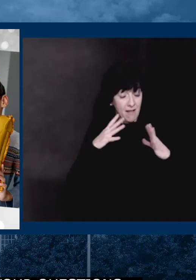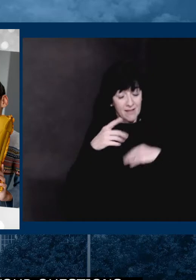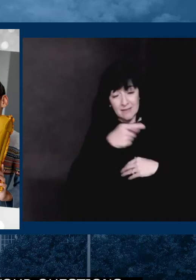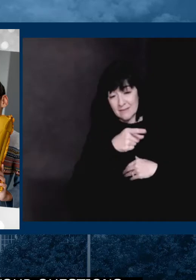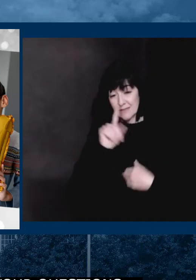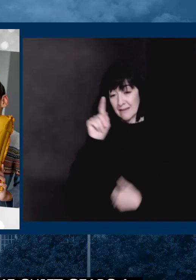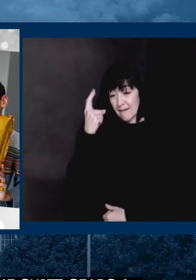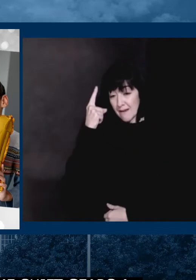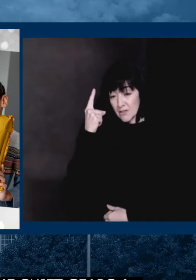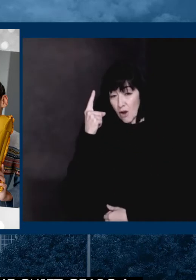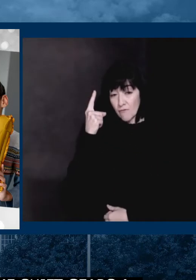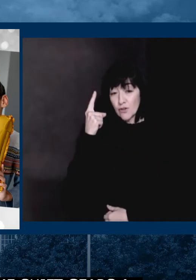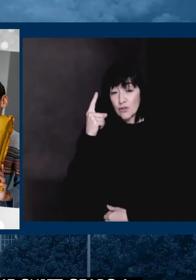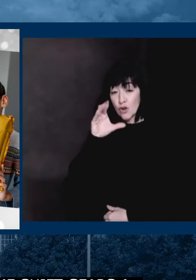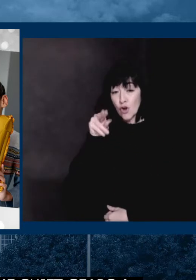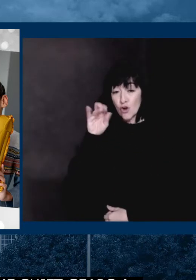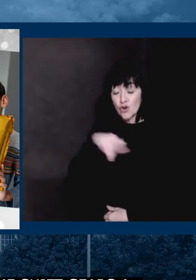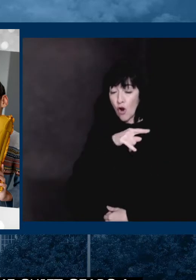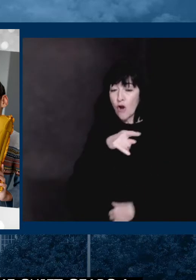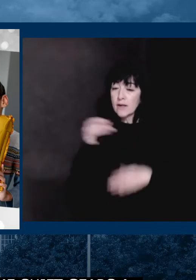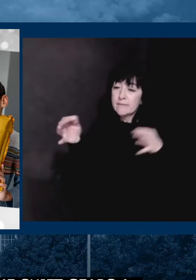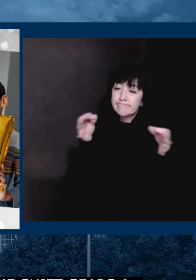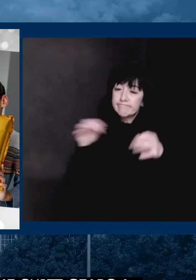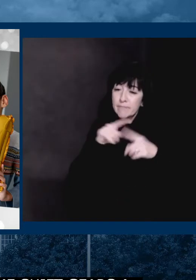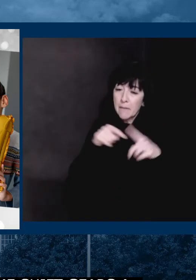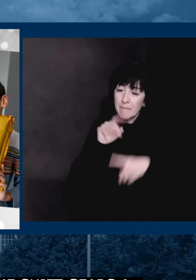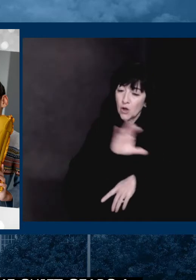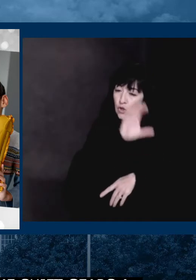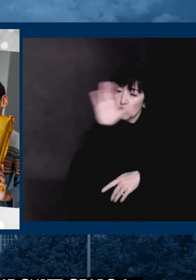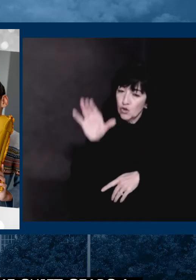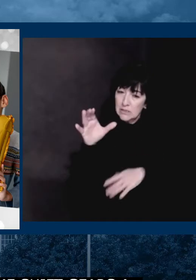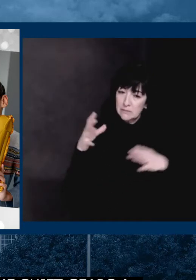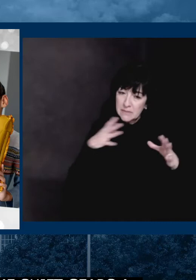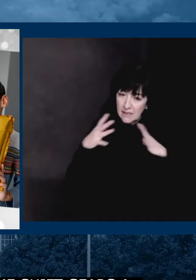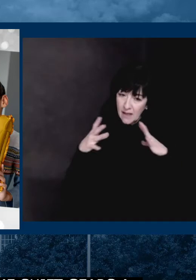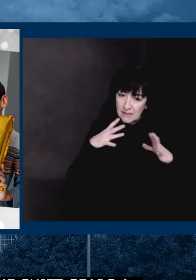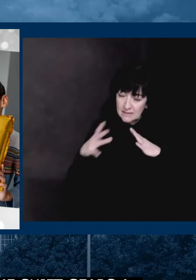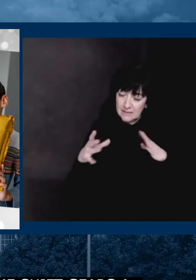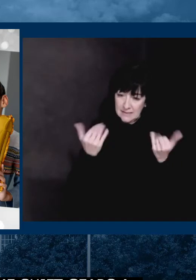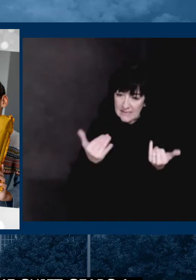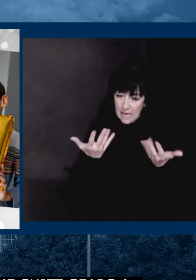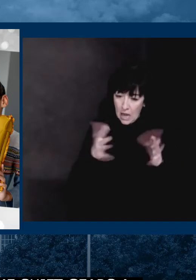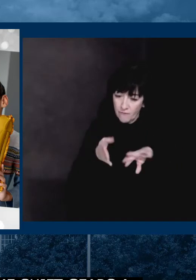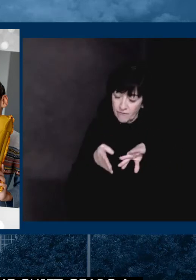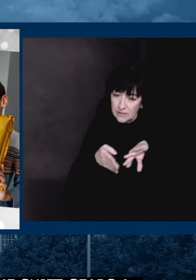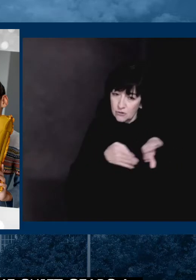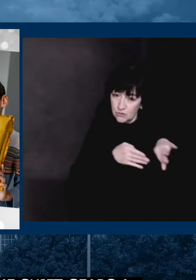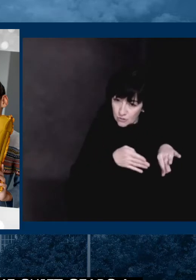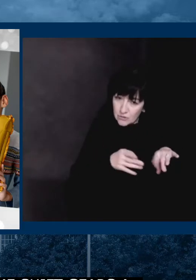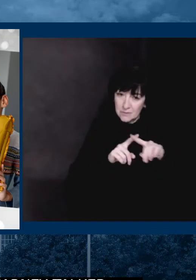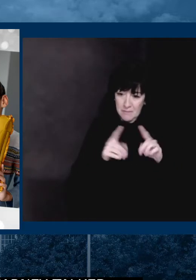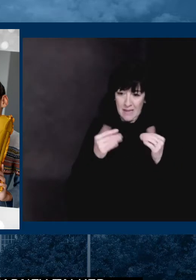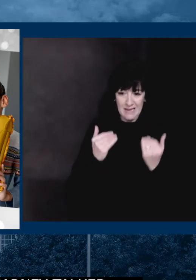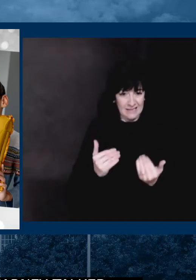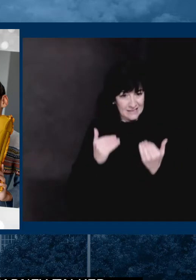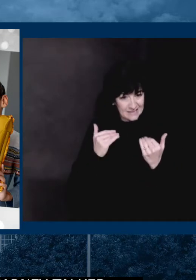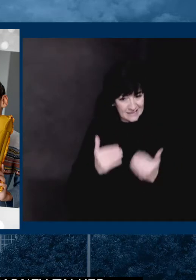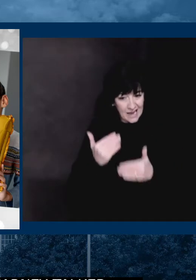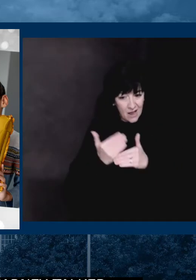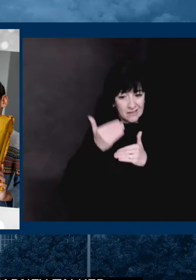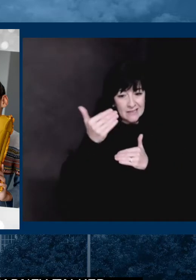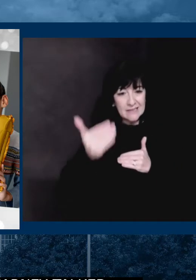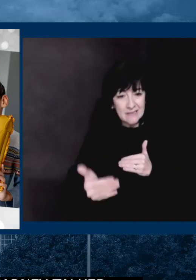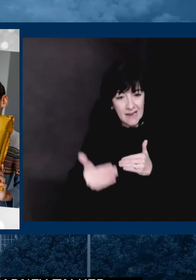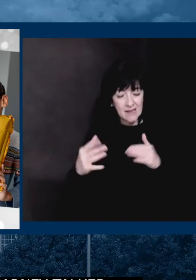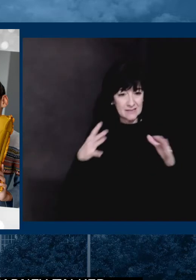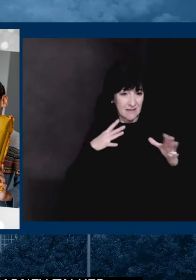and the past couple of weeks. We are very concerned that we may see a surge upon